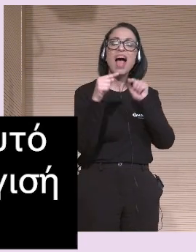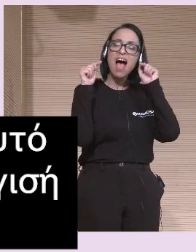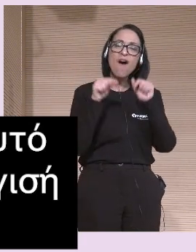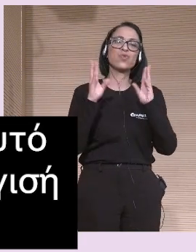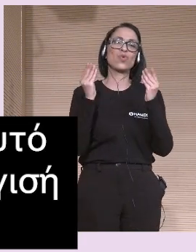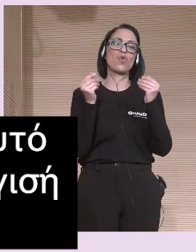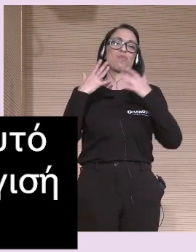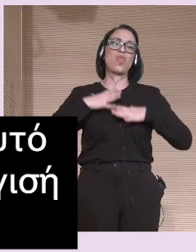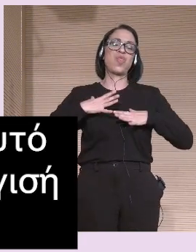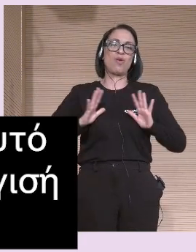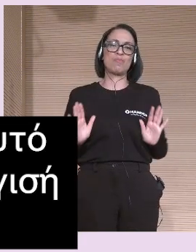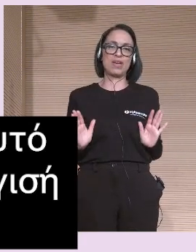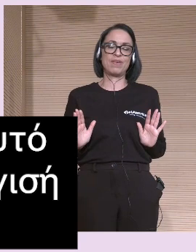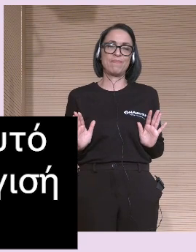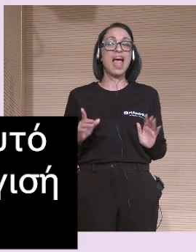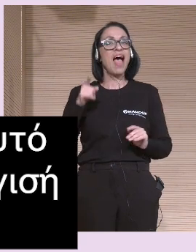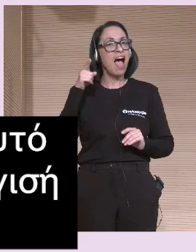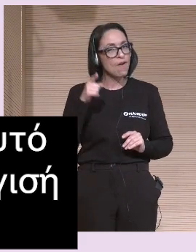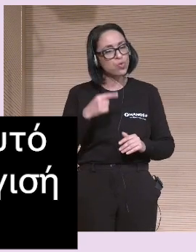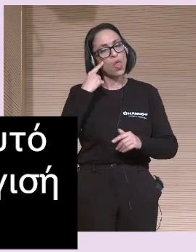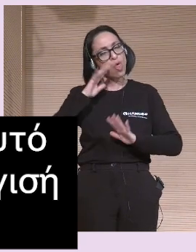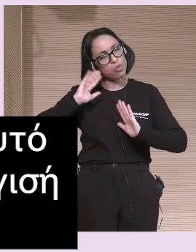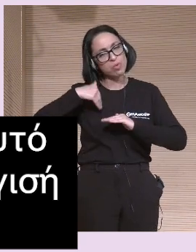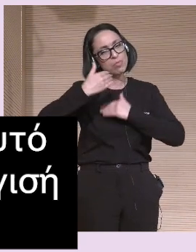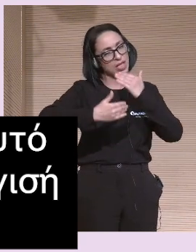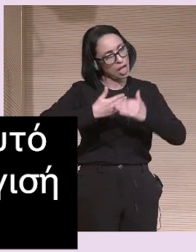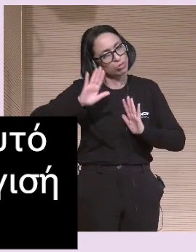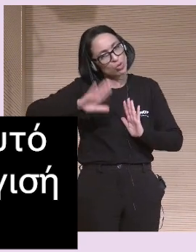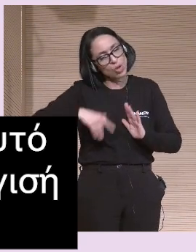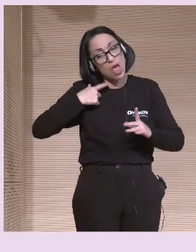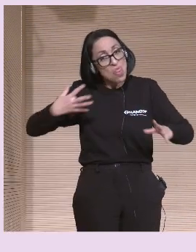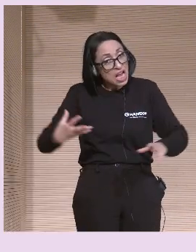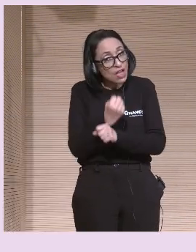to be seen whether, you know, we can do that on a bigger scale, but I think that's our approach.